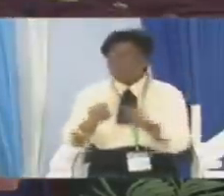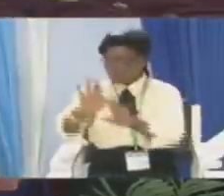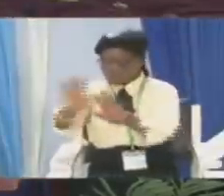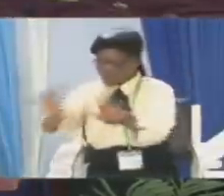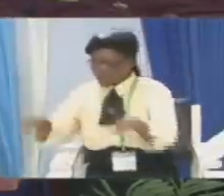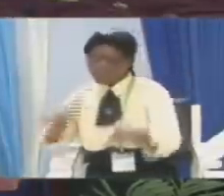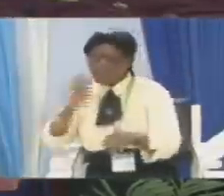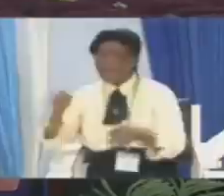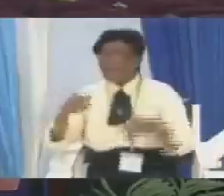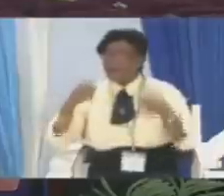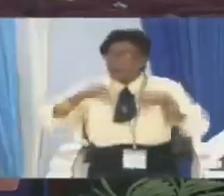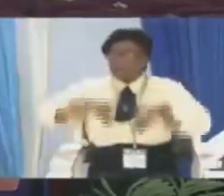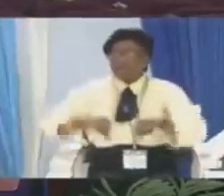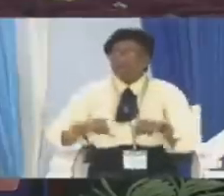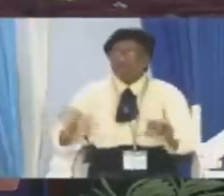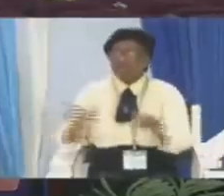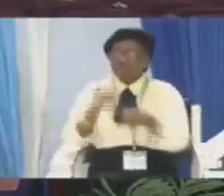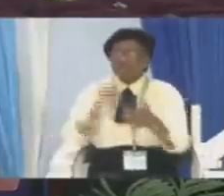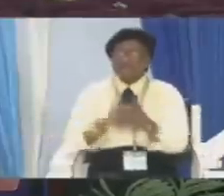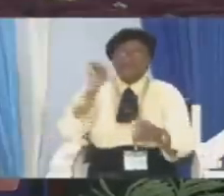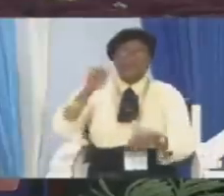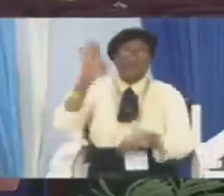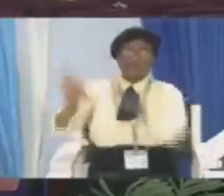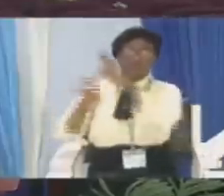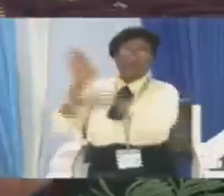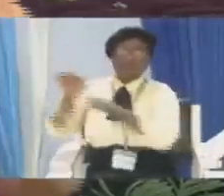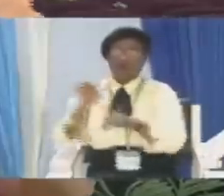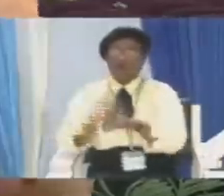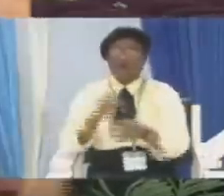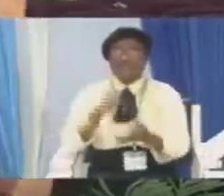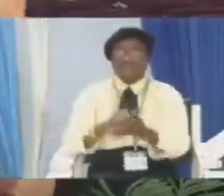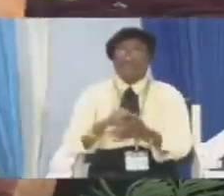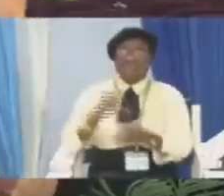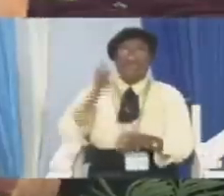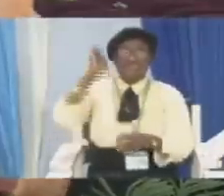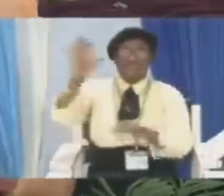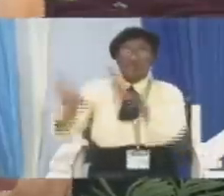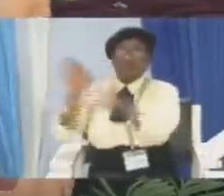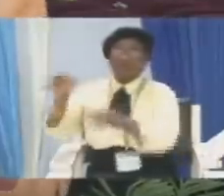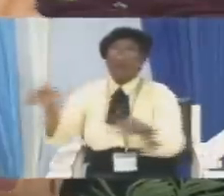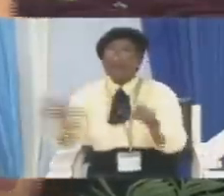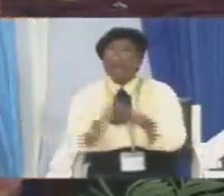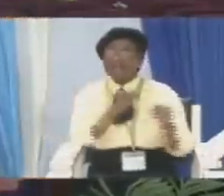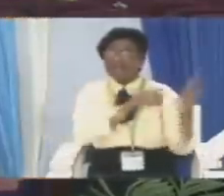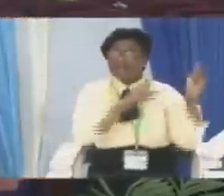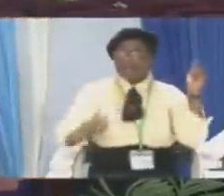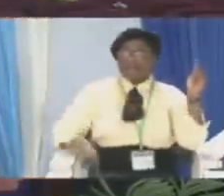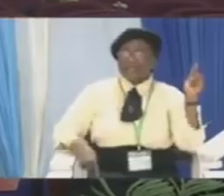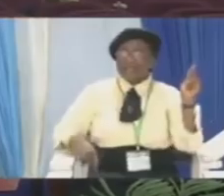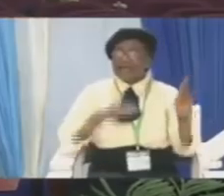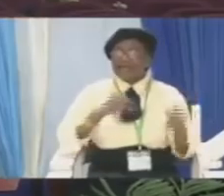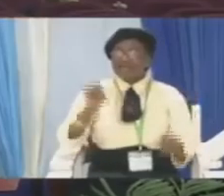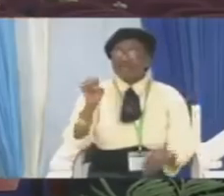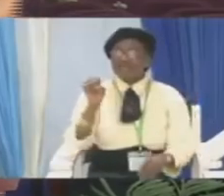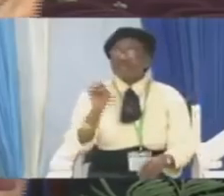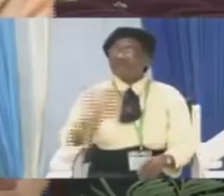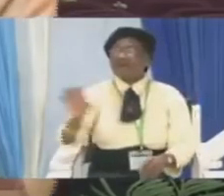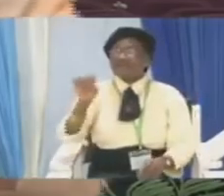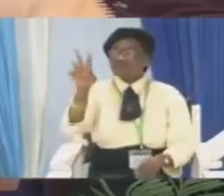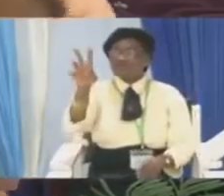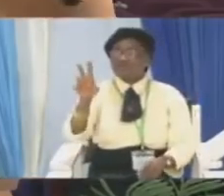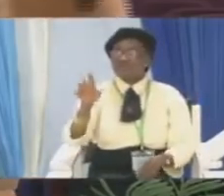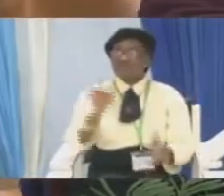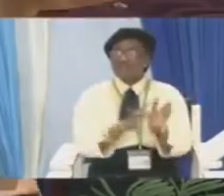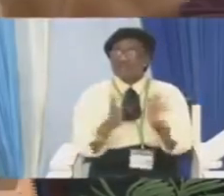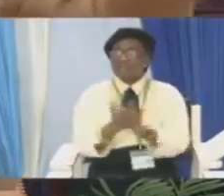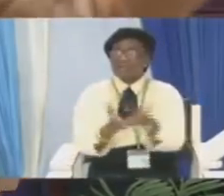cloth so that he can walk on it. And he walked like a king. And then, verse 12, the Bible says,